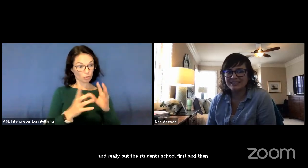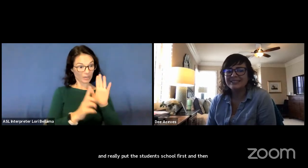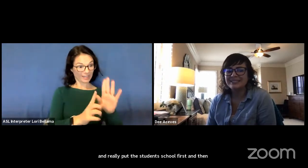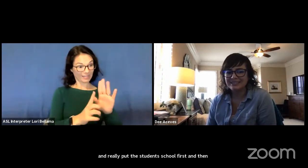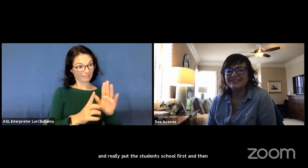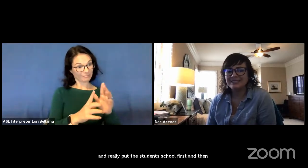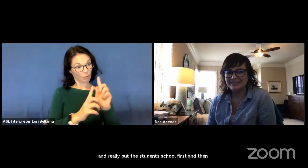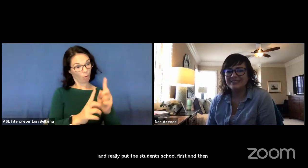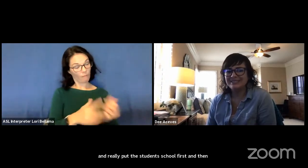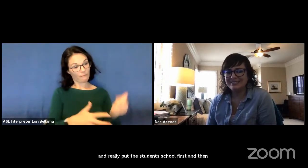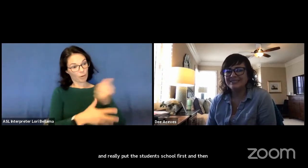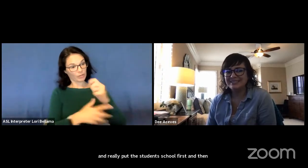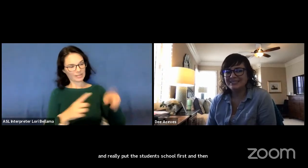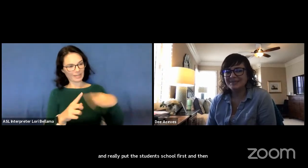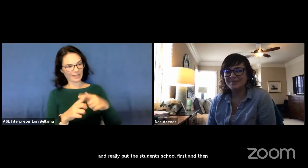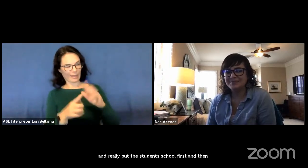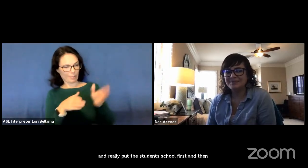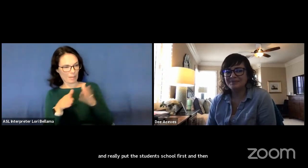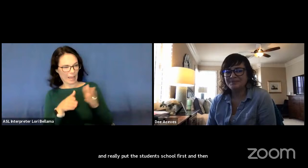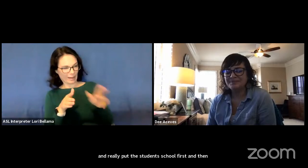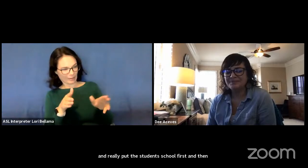that.